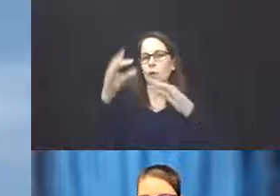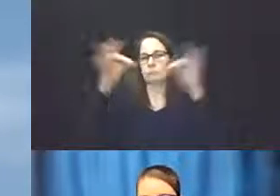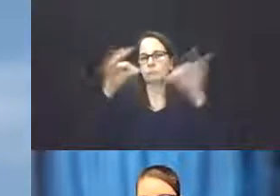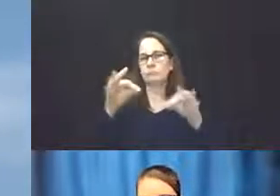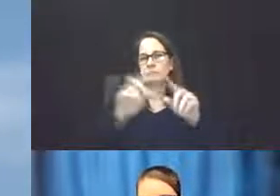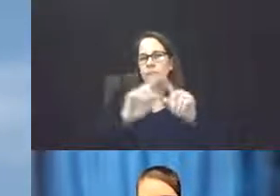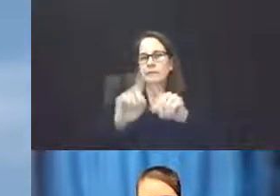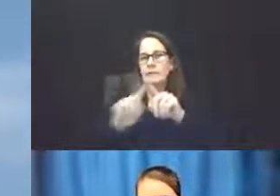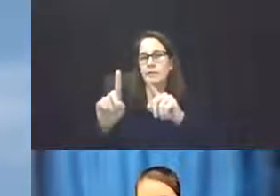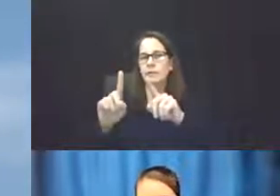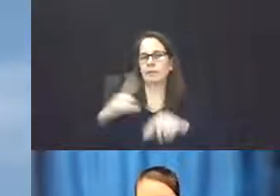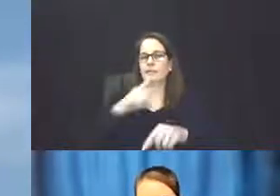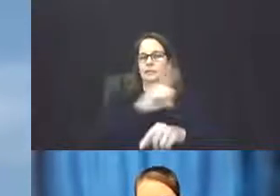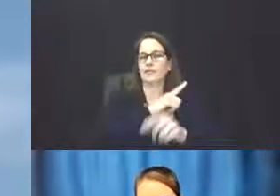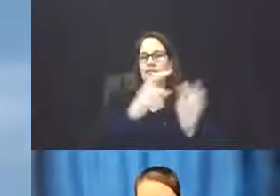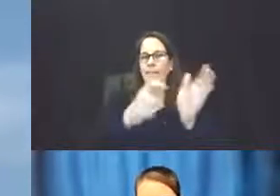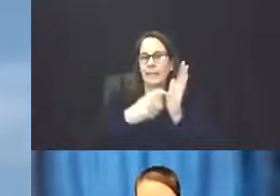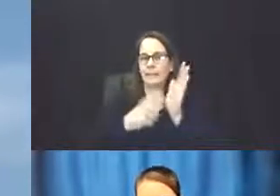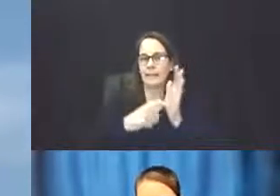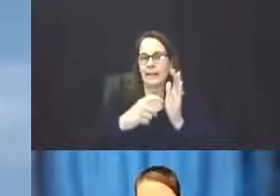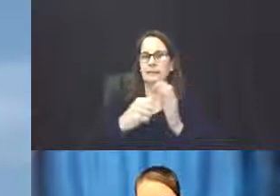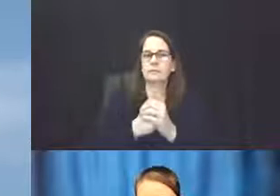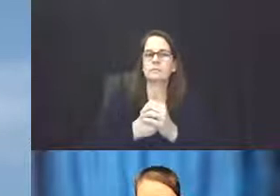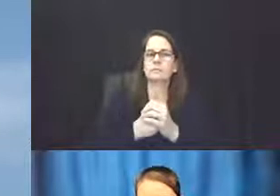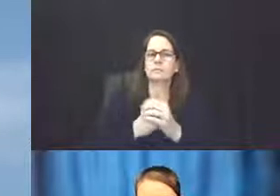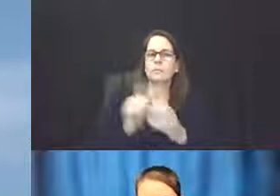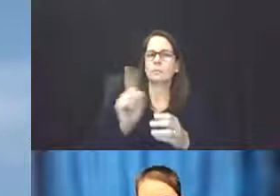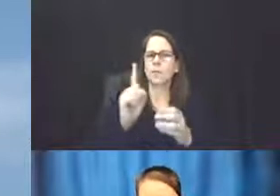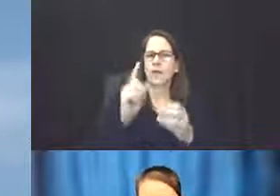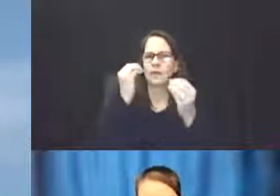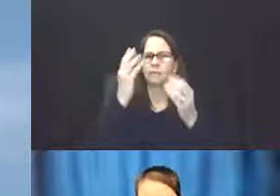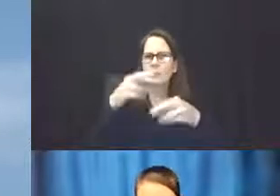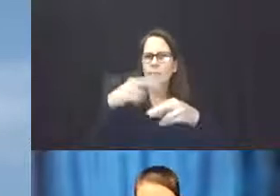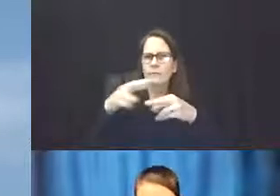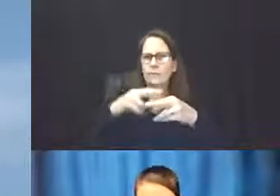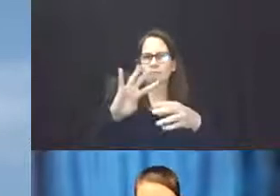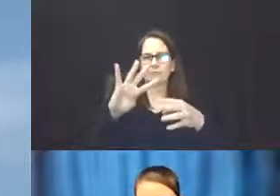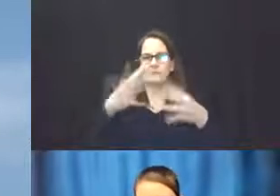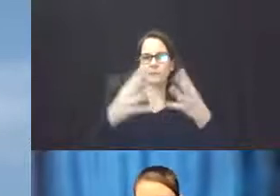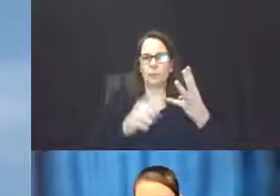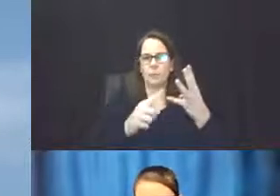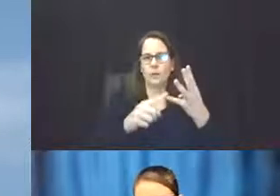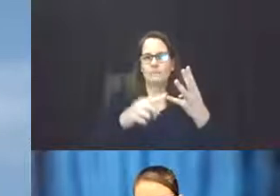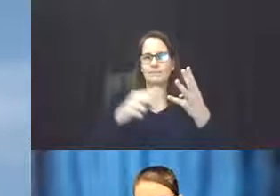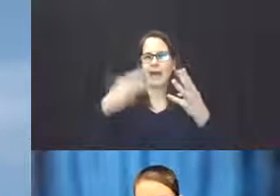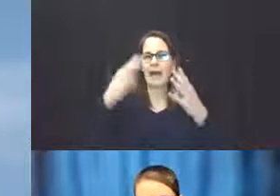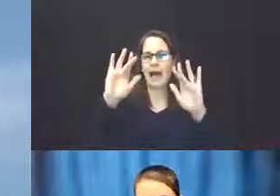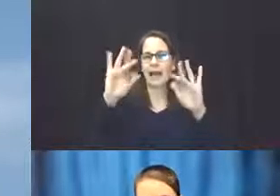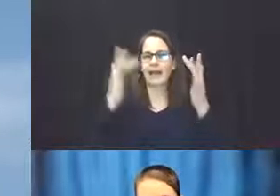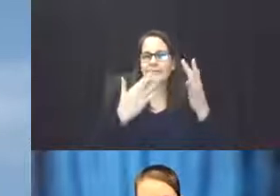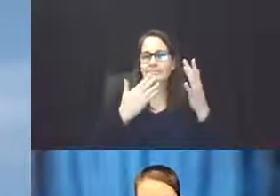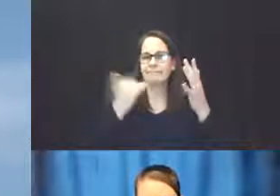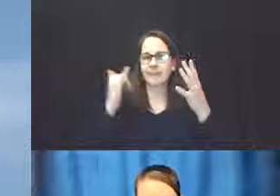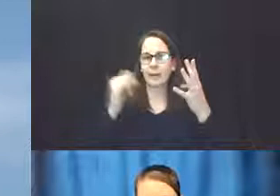So if you can see, as Ernest has already explained, that there are several different legislative mandates.